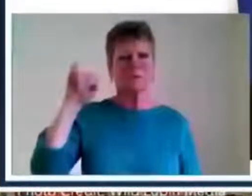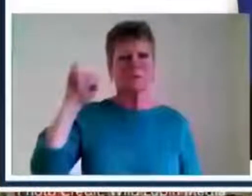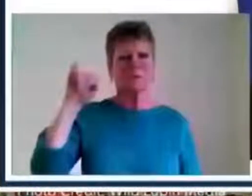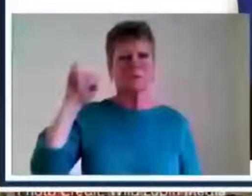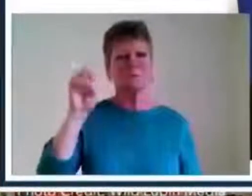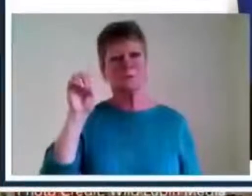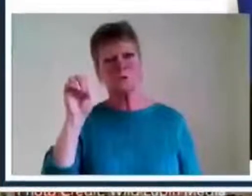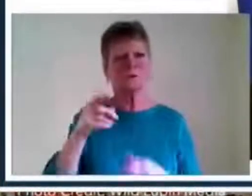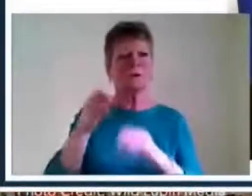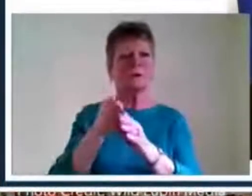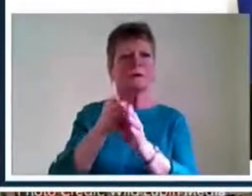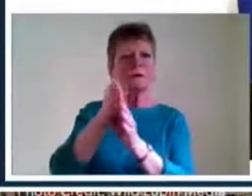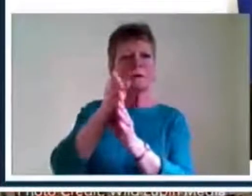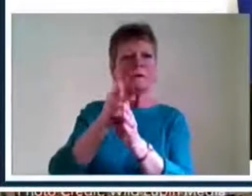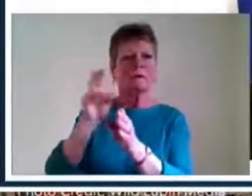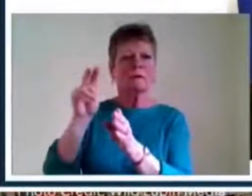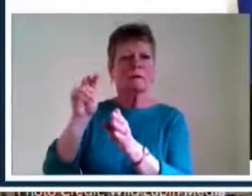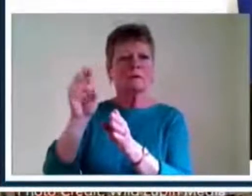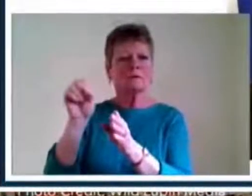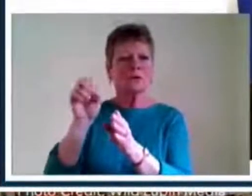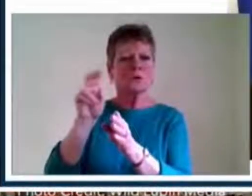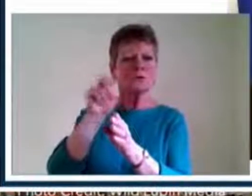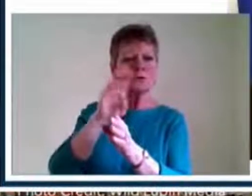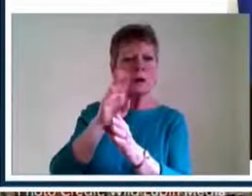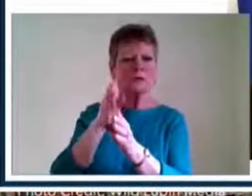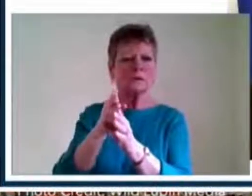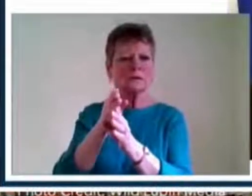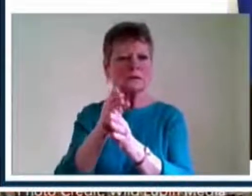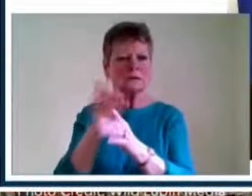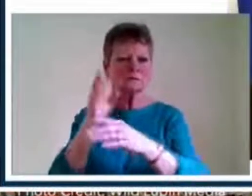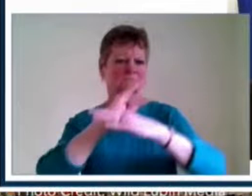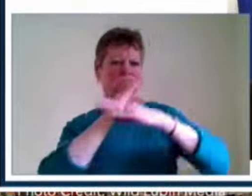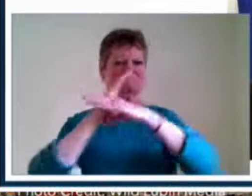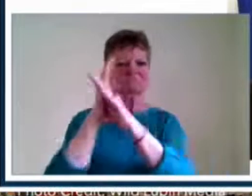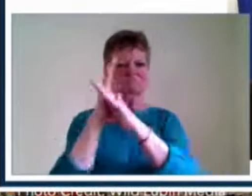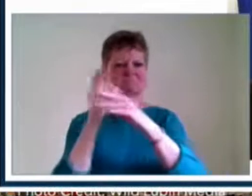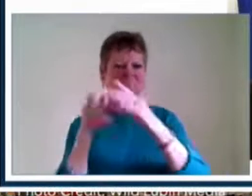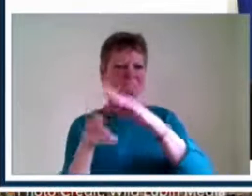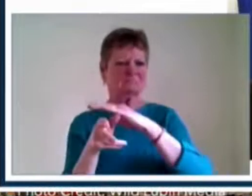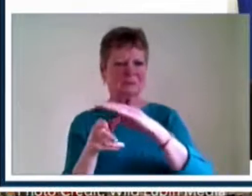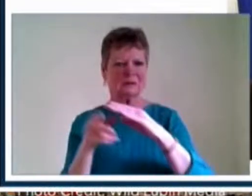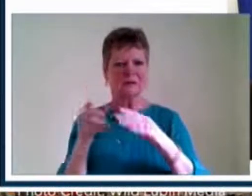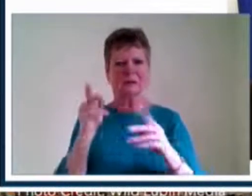of the border, caused a lot of disruption and angst amongst people in the Amherst area.